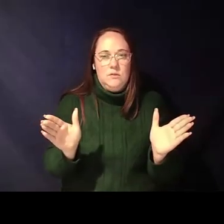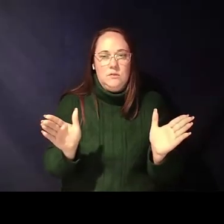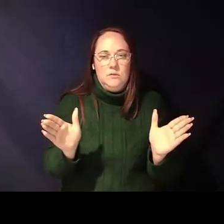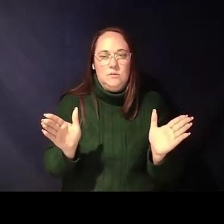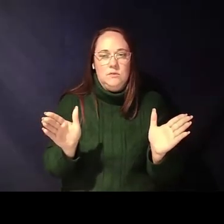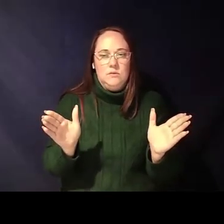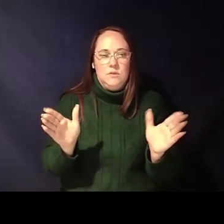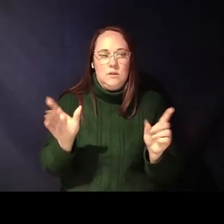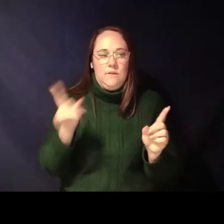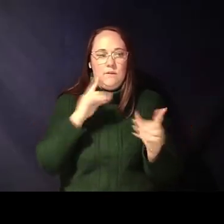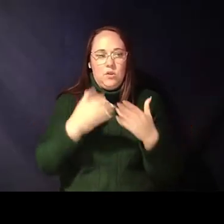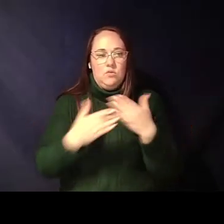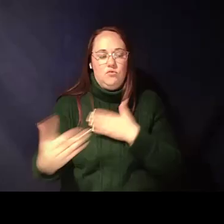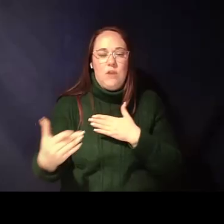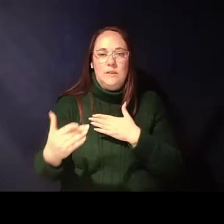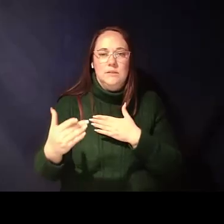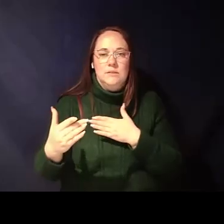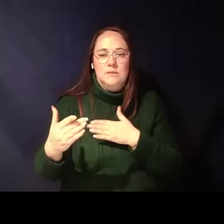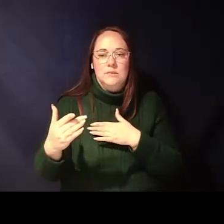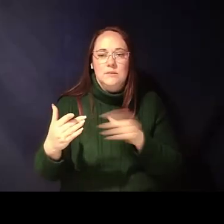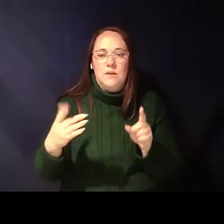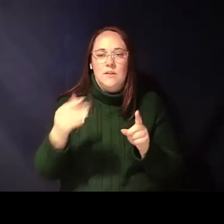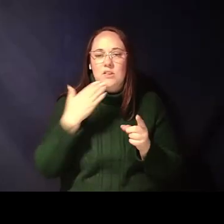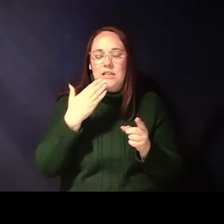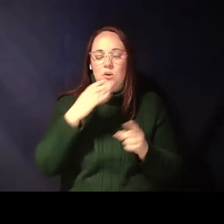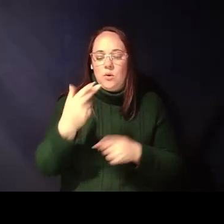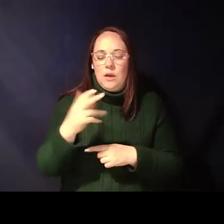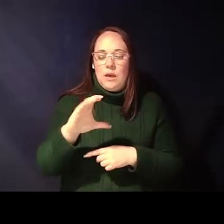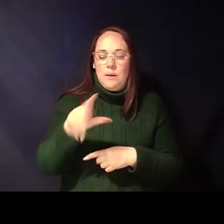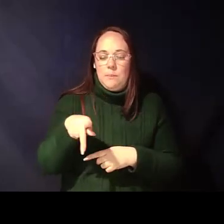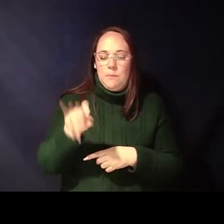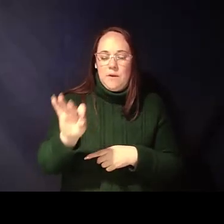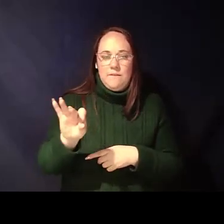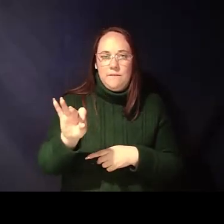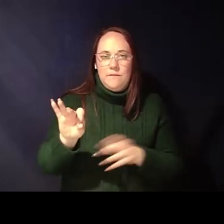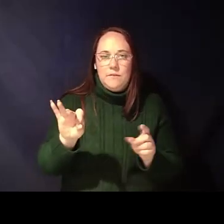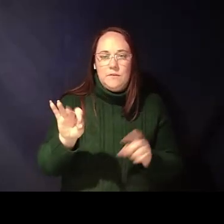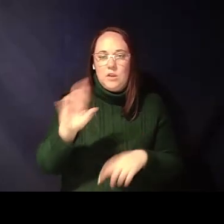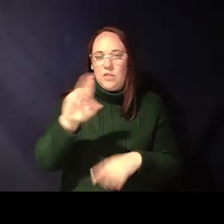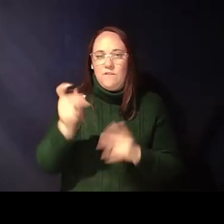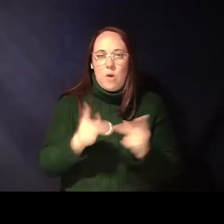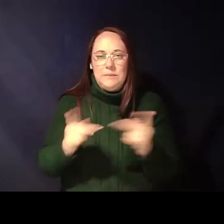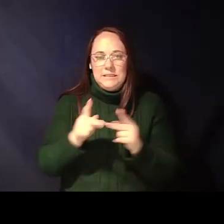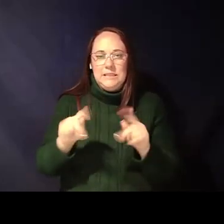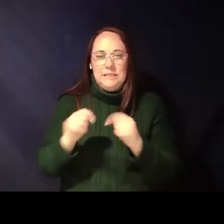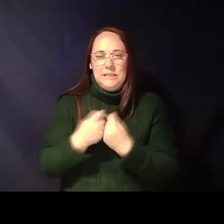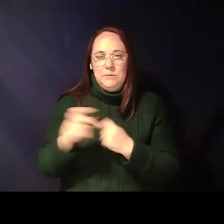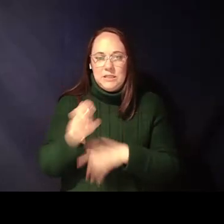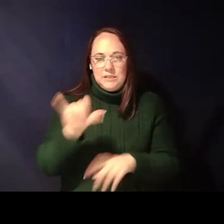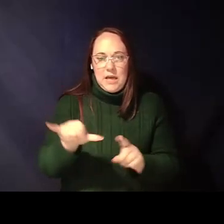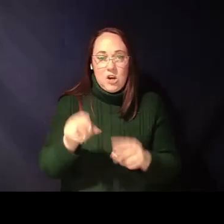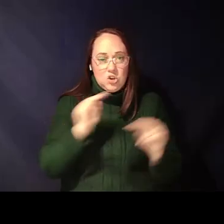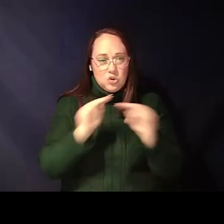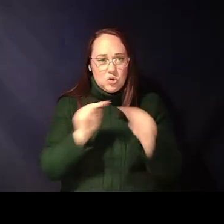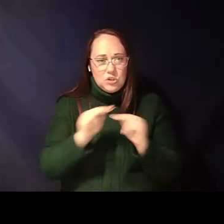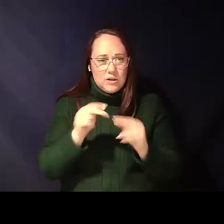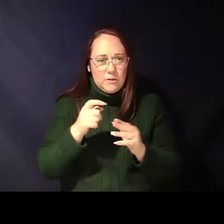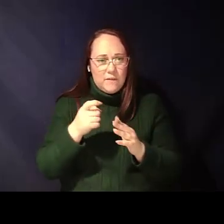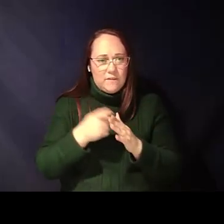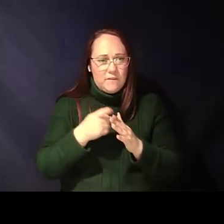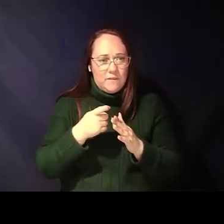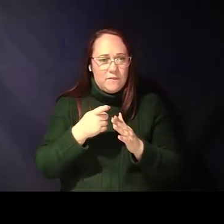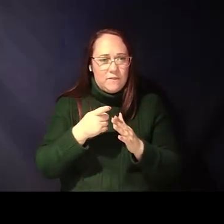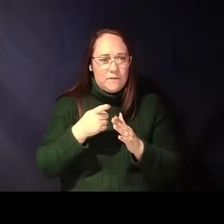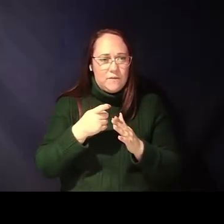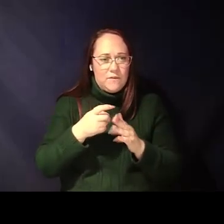lower than the rest of the nation. So thank you, HICPA pharmacy team that does that. To negotiate value-based payments on these high-cost drugs,